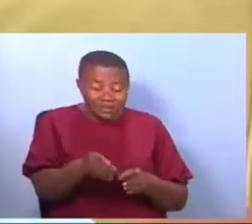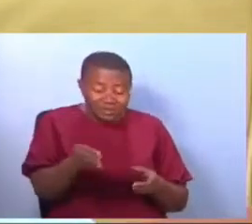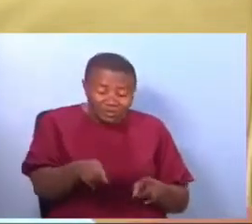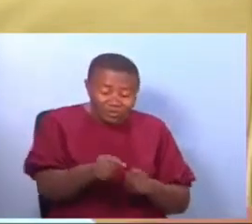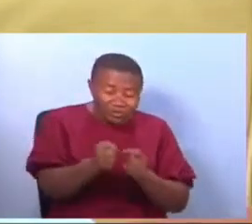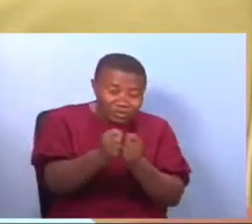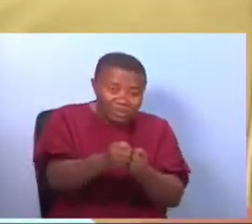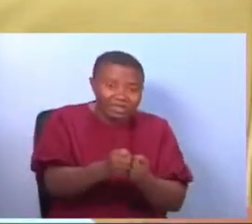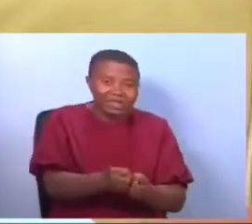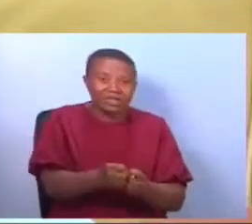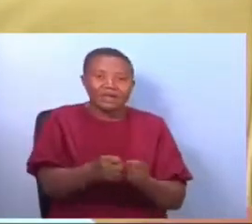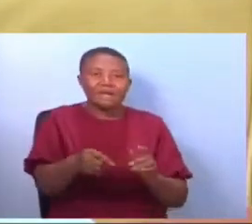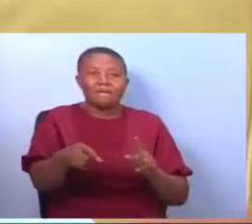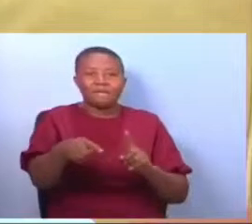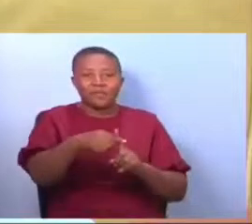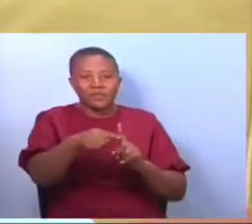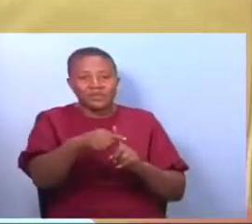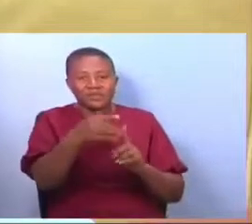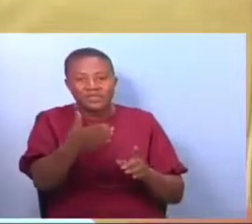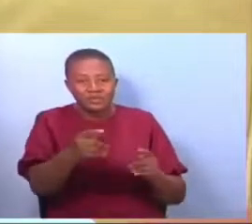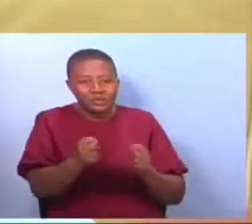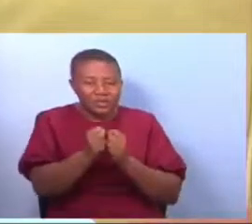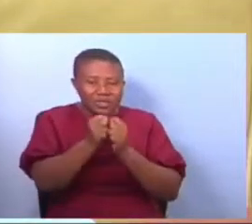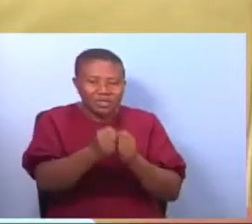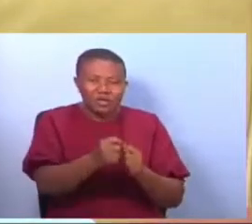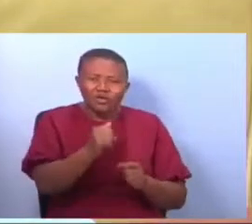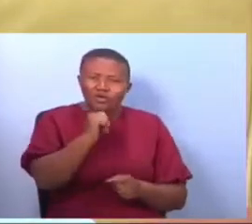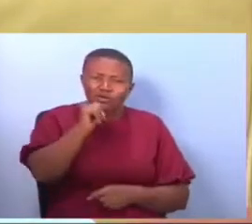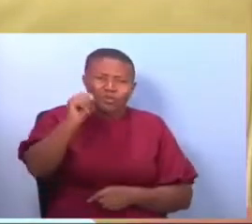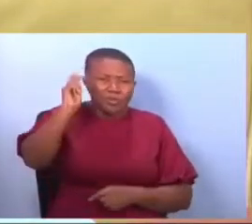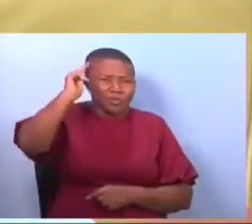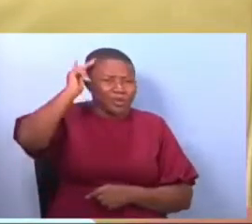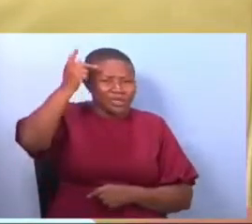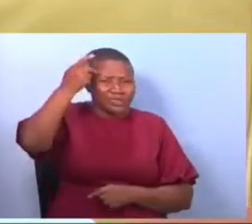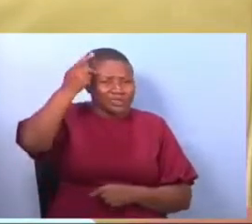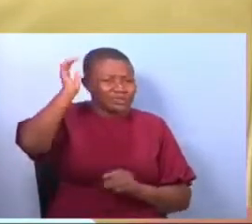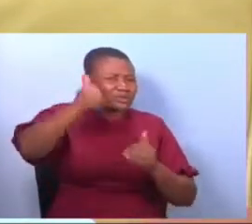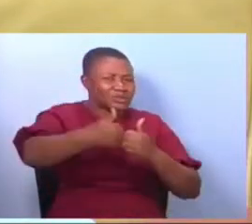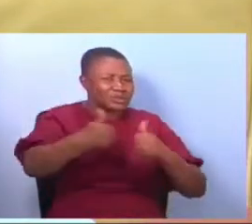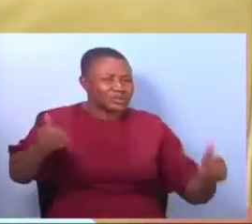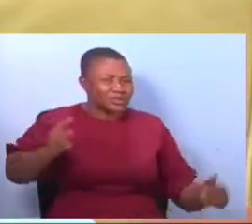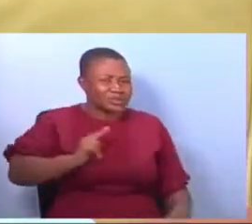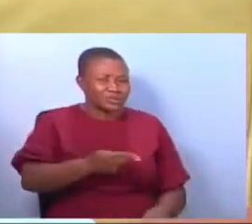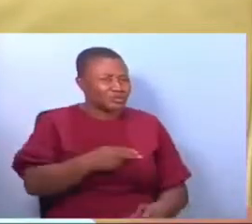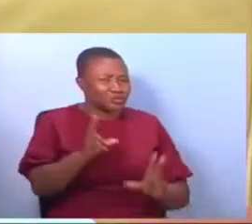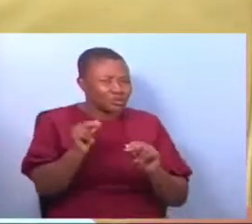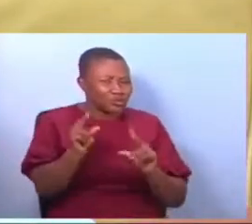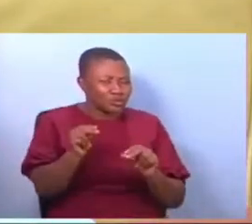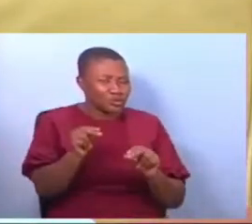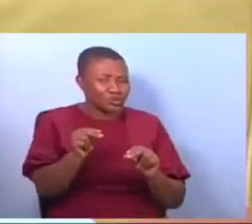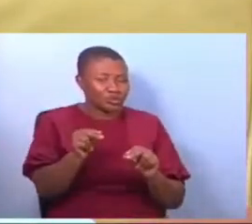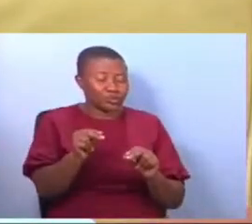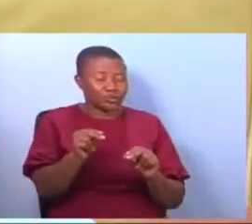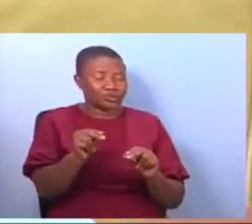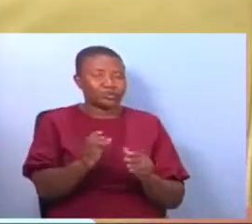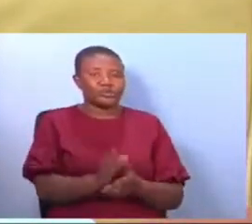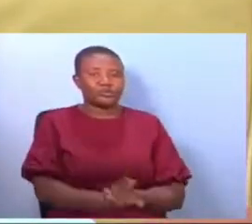together. It's not politics that will divide us. So, Mr. Speaker, I want to assure my colleagues. That said, Mr.